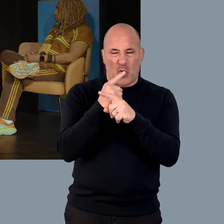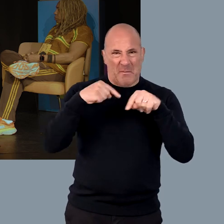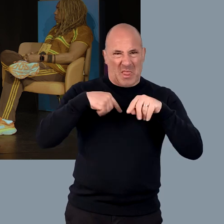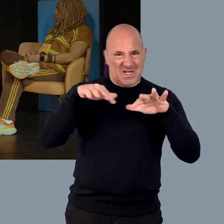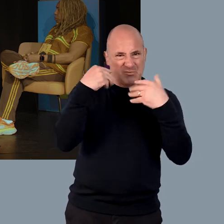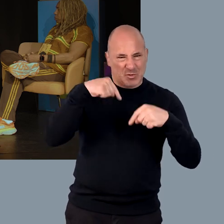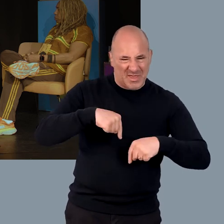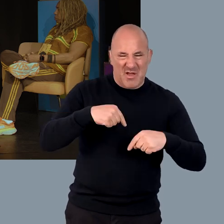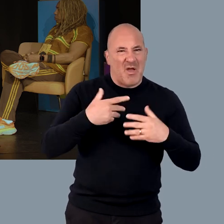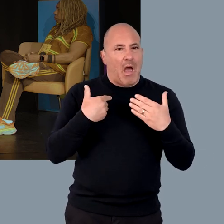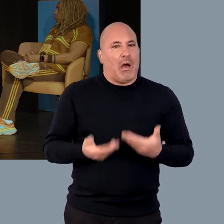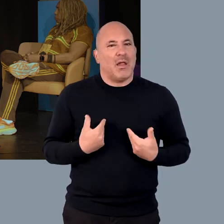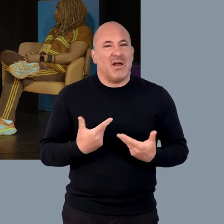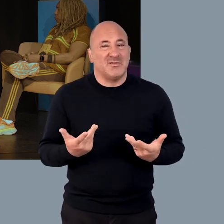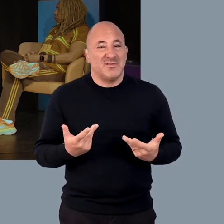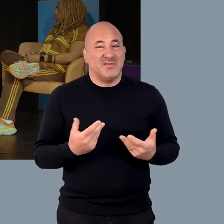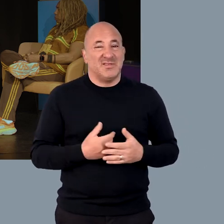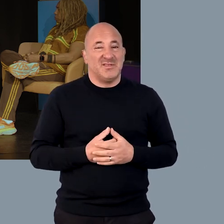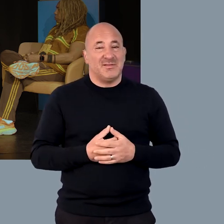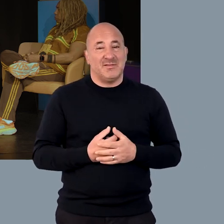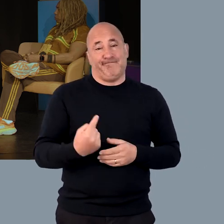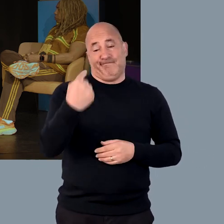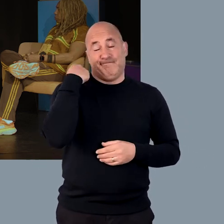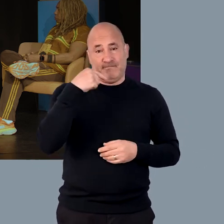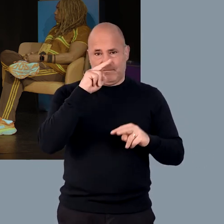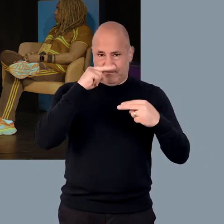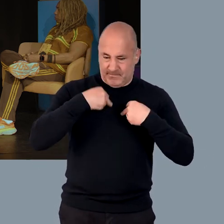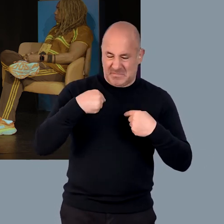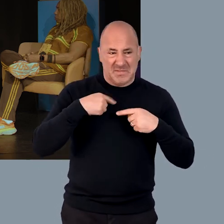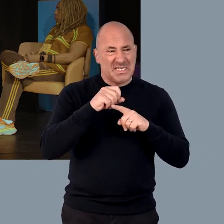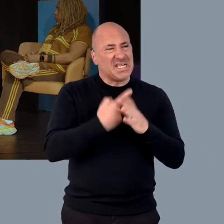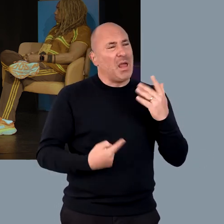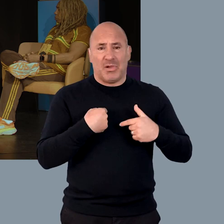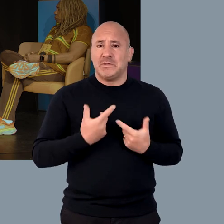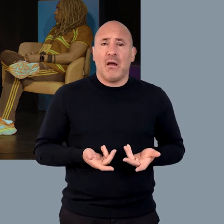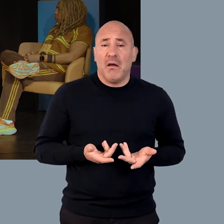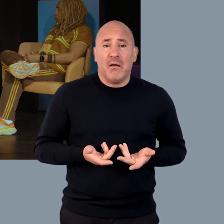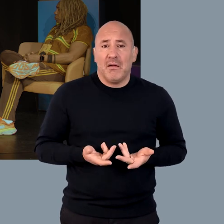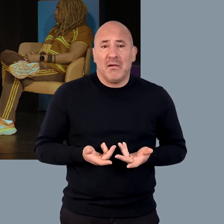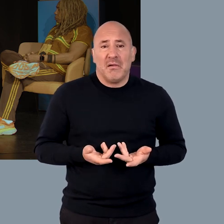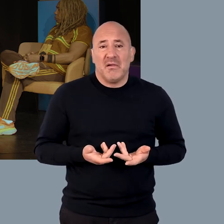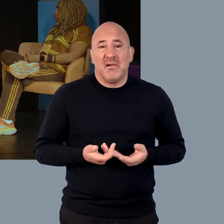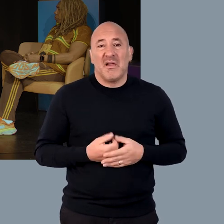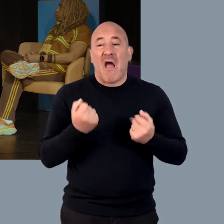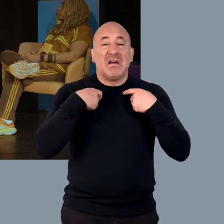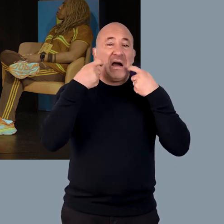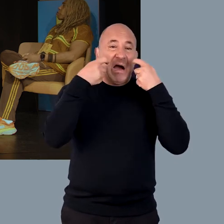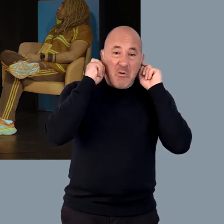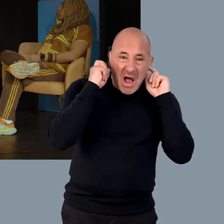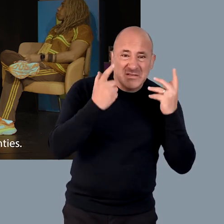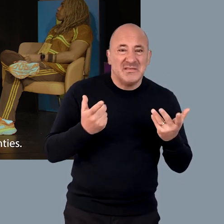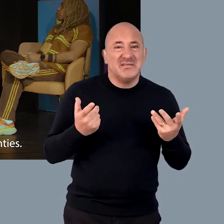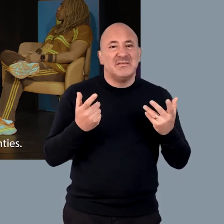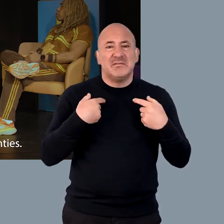to it or like Say that I just I didn't I didn't know myself in as a disabled person at that time I was wearing hearing